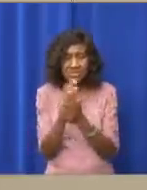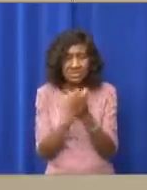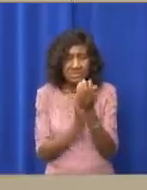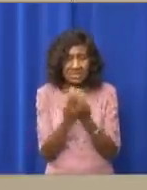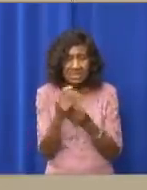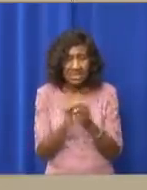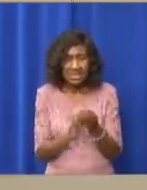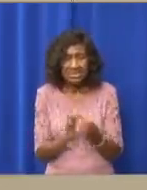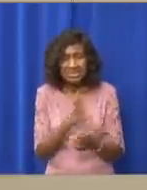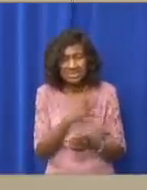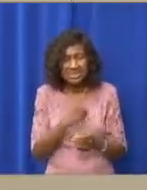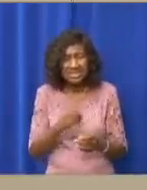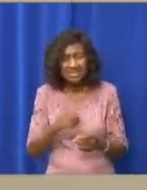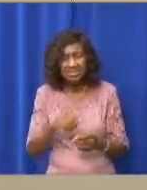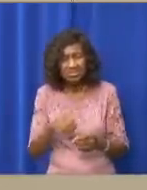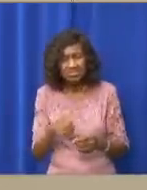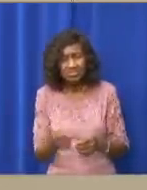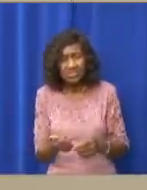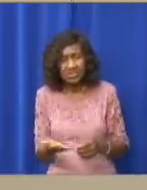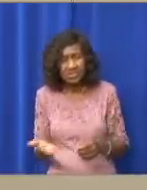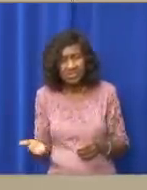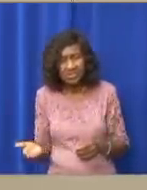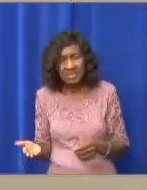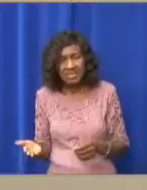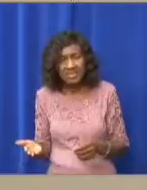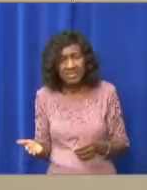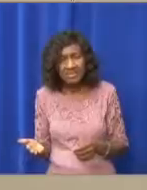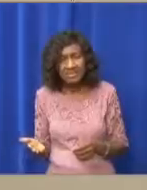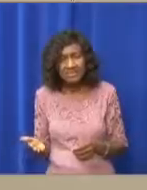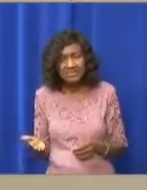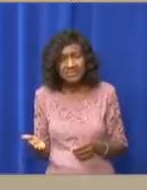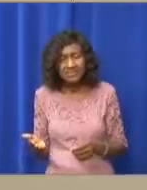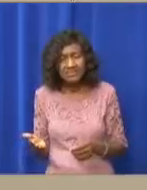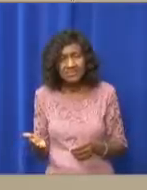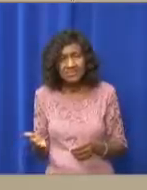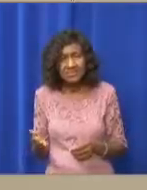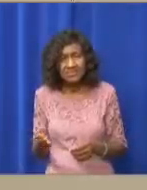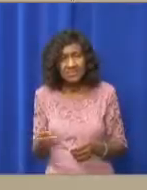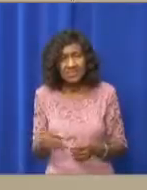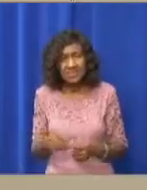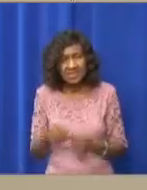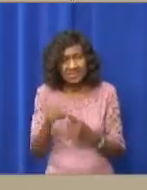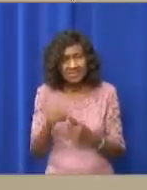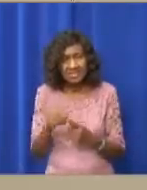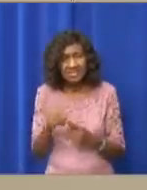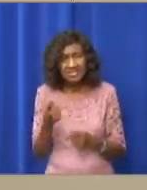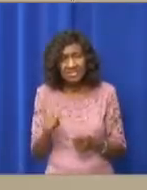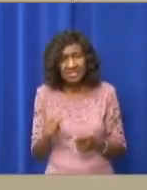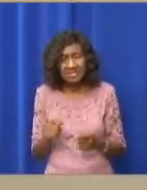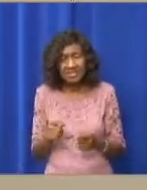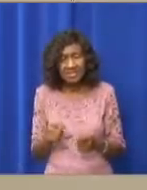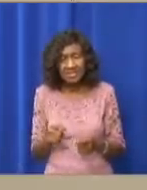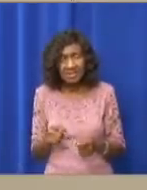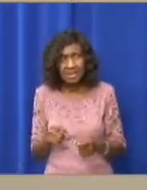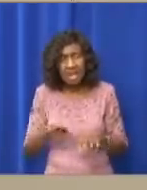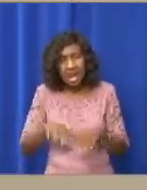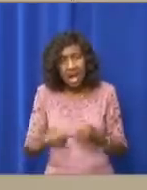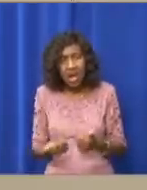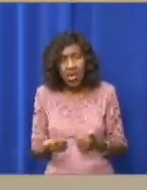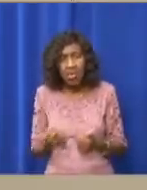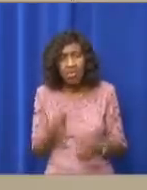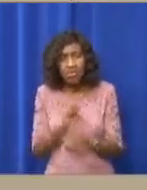that this is a particular concern with this particular sector, that the transportation